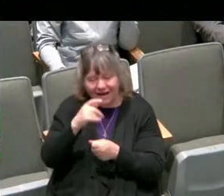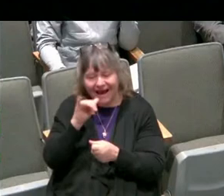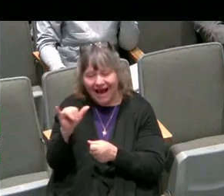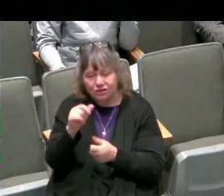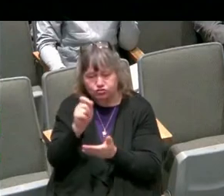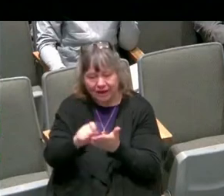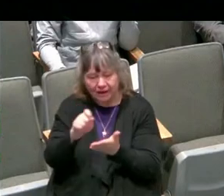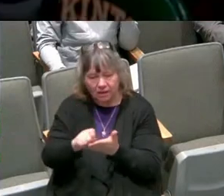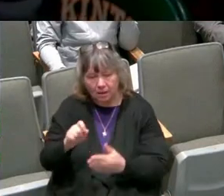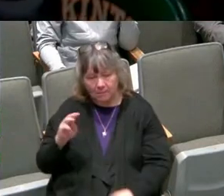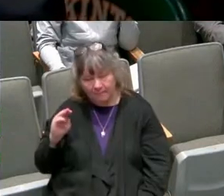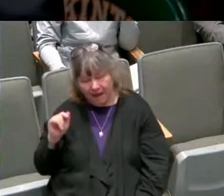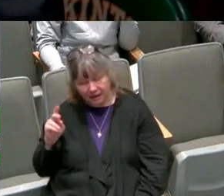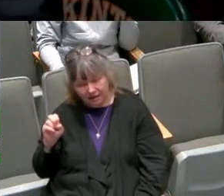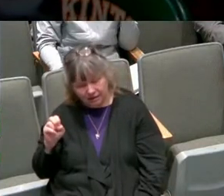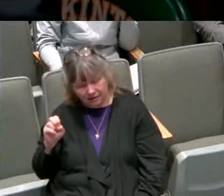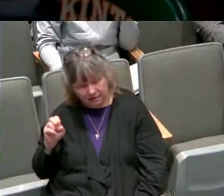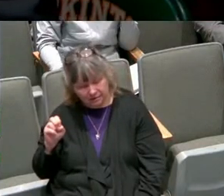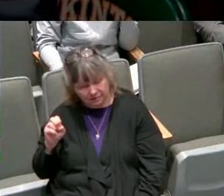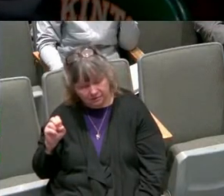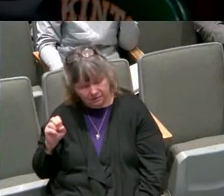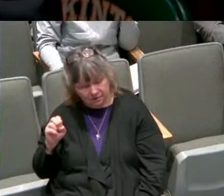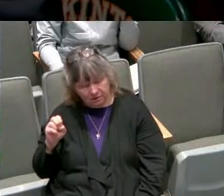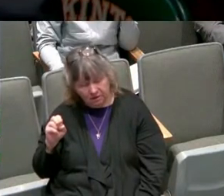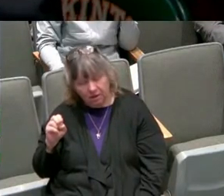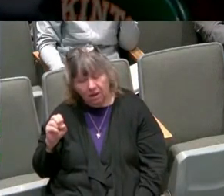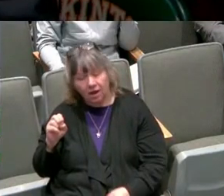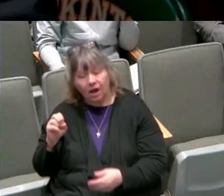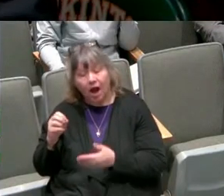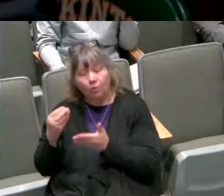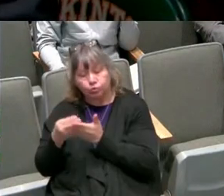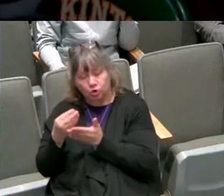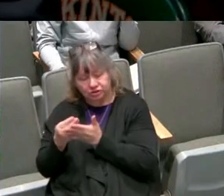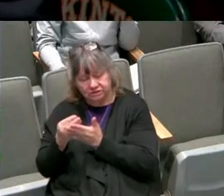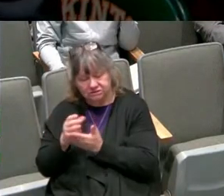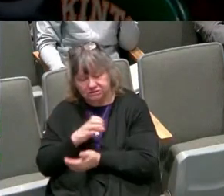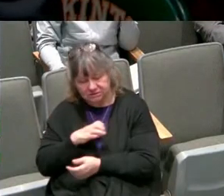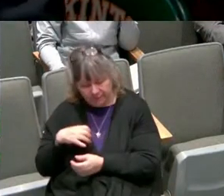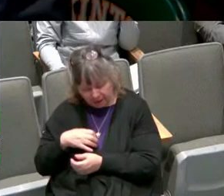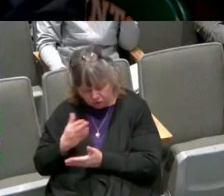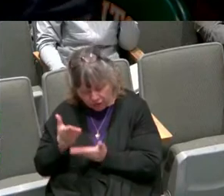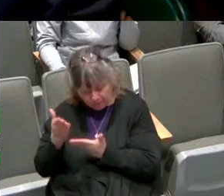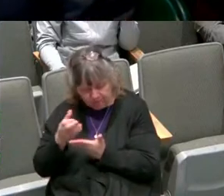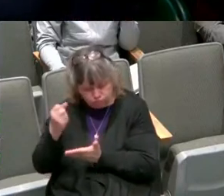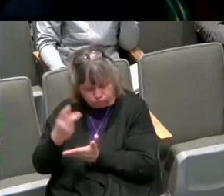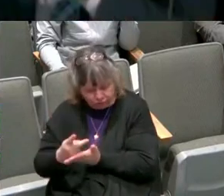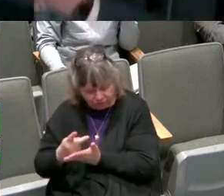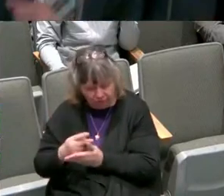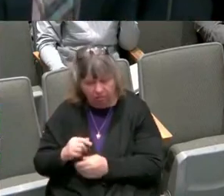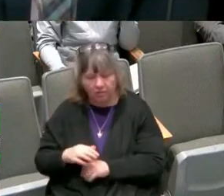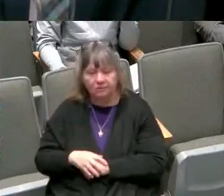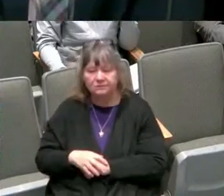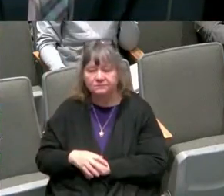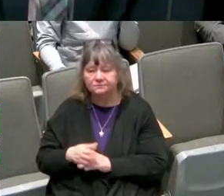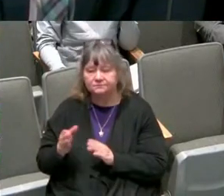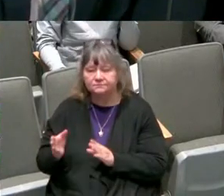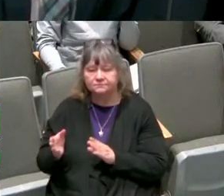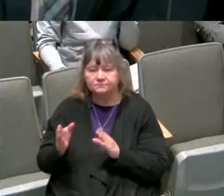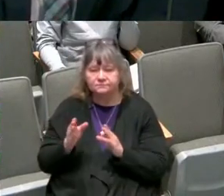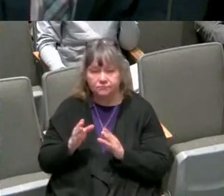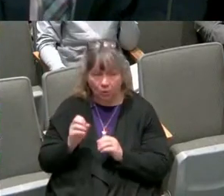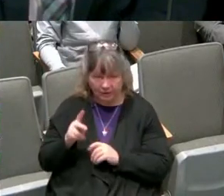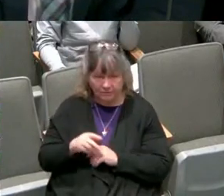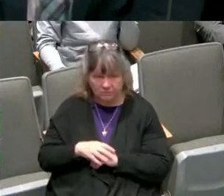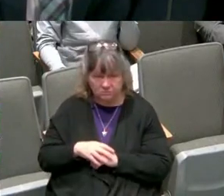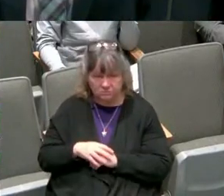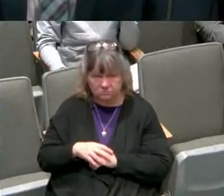Mike appropriation committee Mike Manning we recommend approval okay